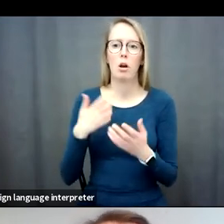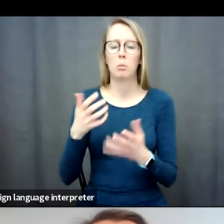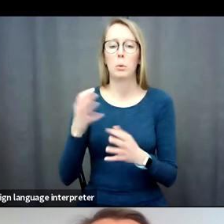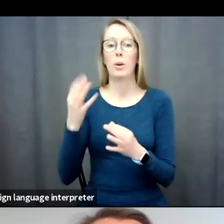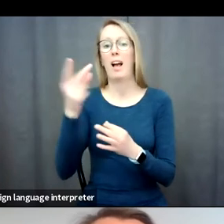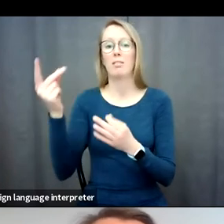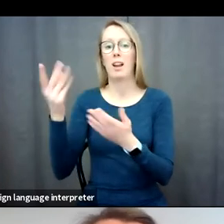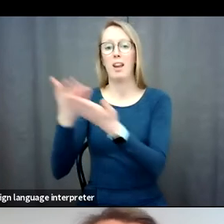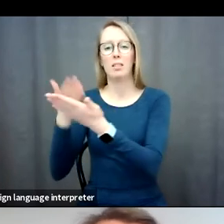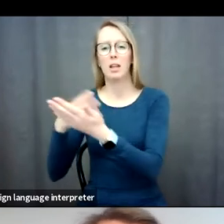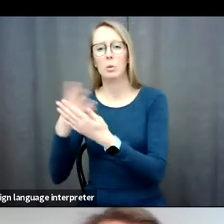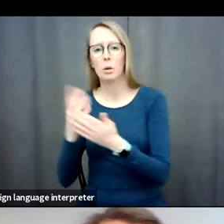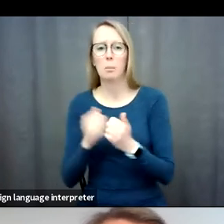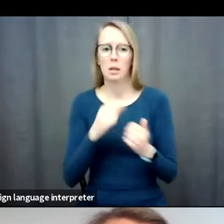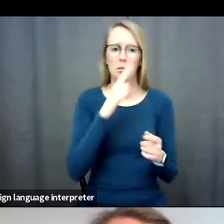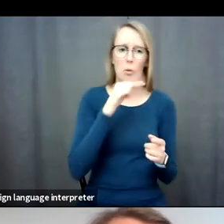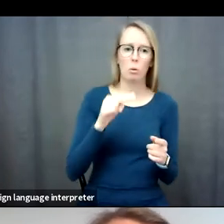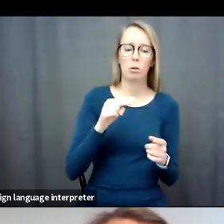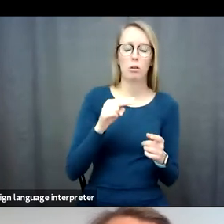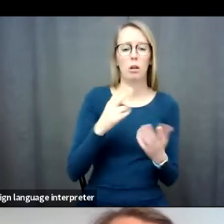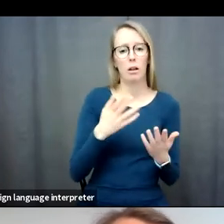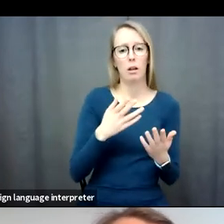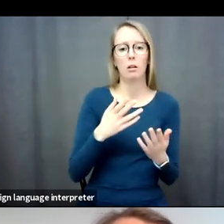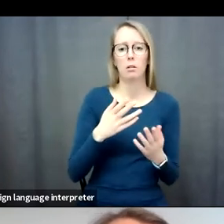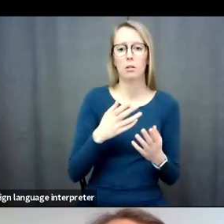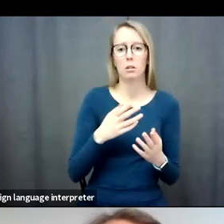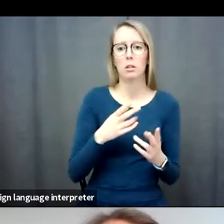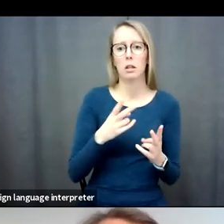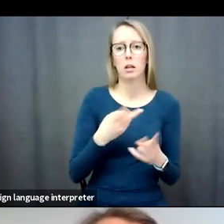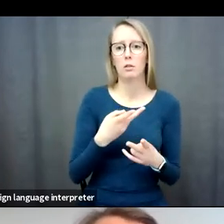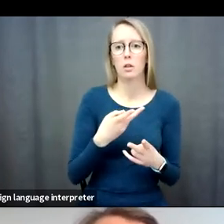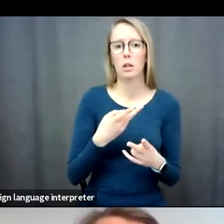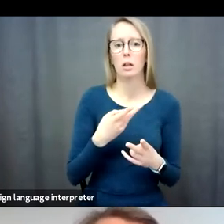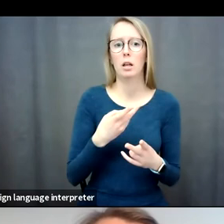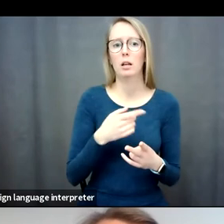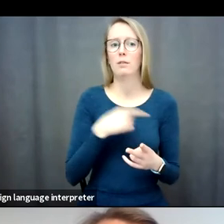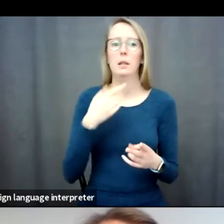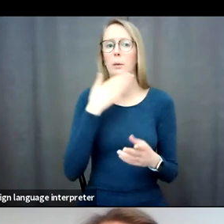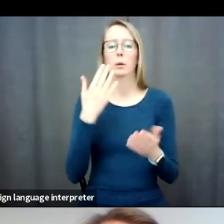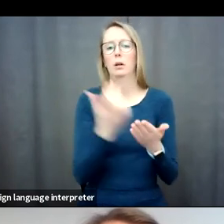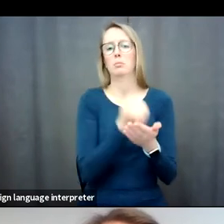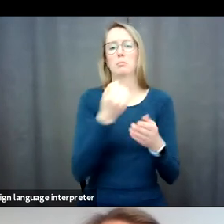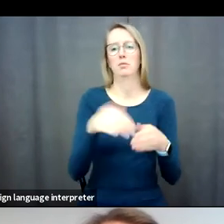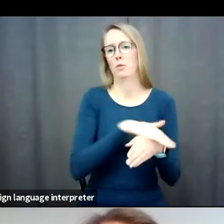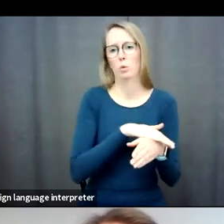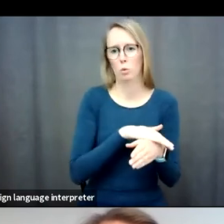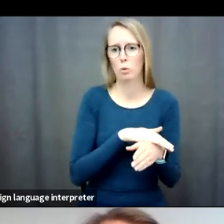countries, but maybe it's the same for you, that this is not fully realized in the Norwegian services